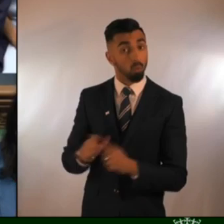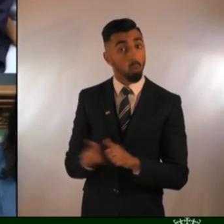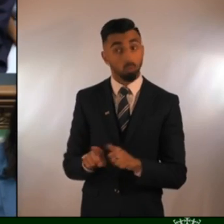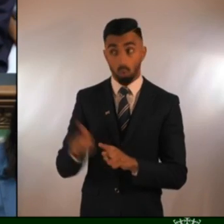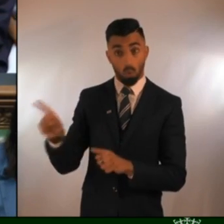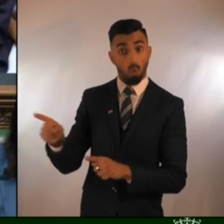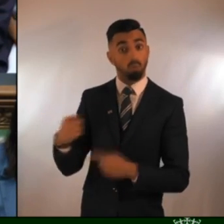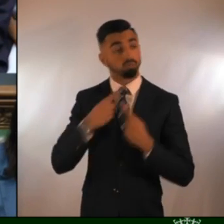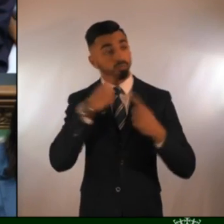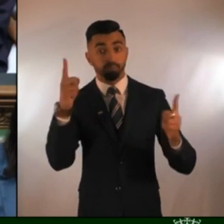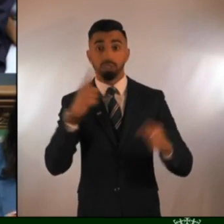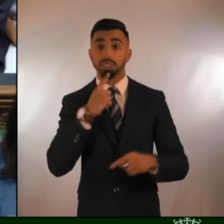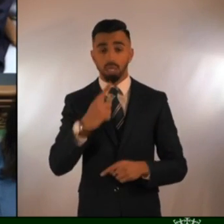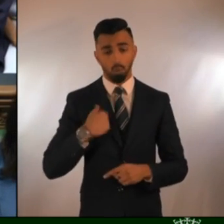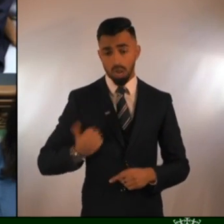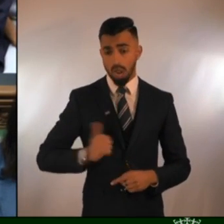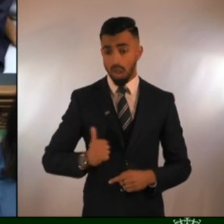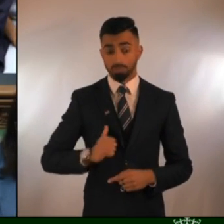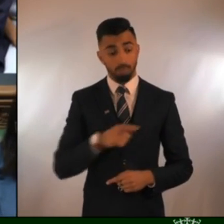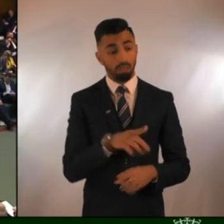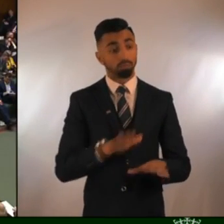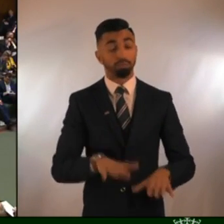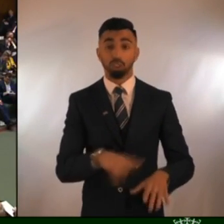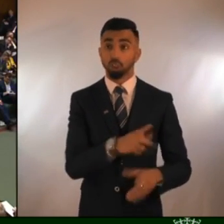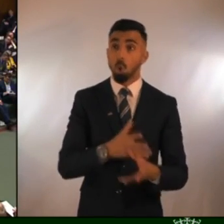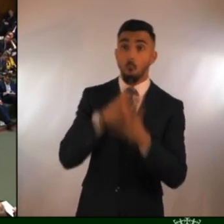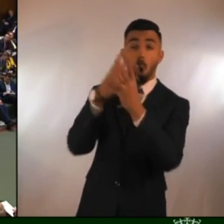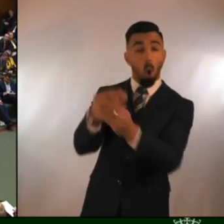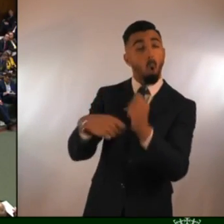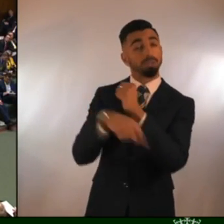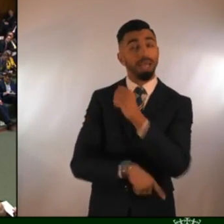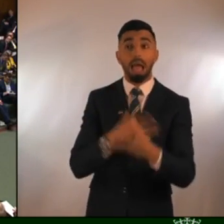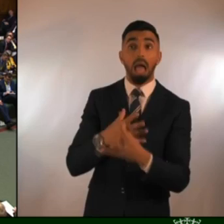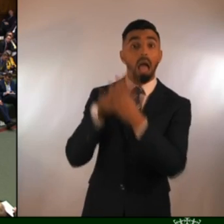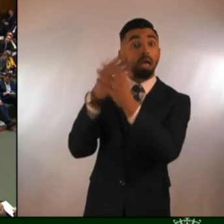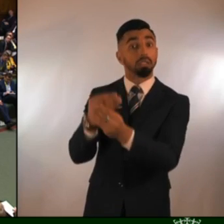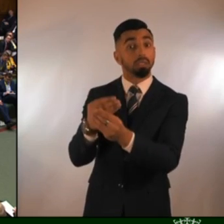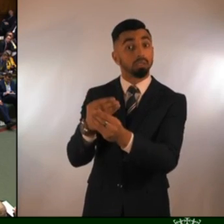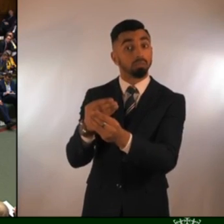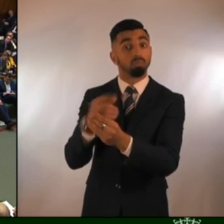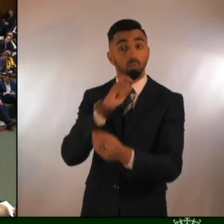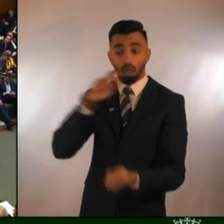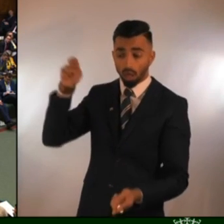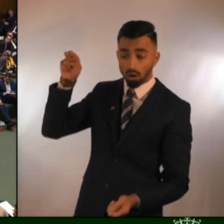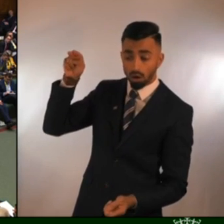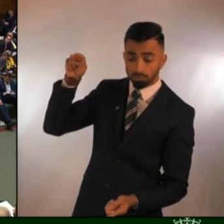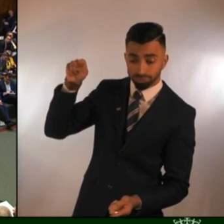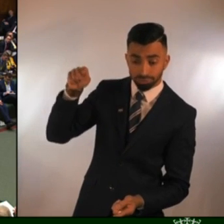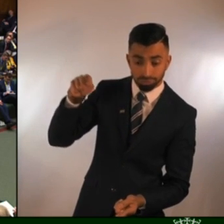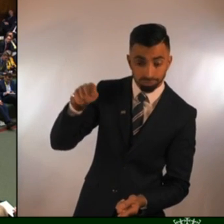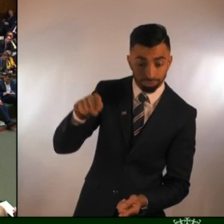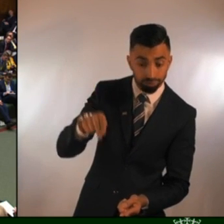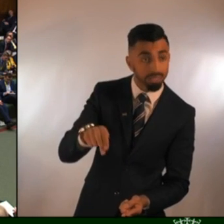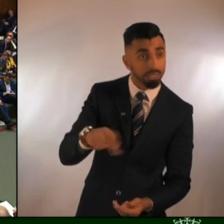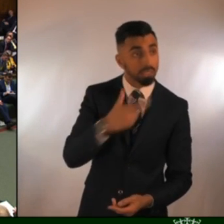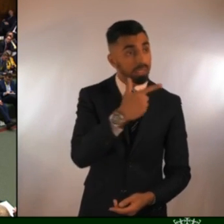be lower at the end of the Parliament than it is today, falling from 79.5% this year to